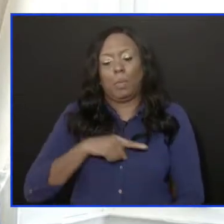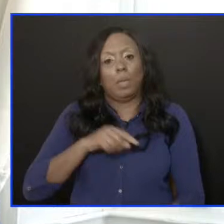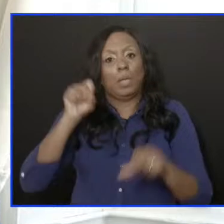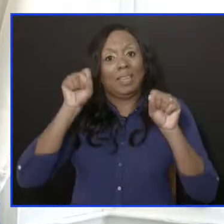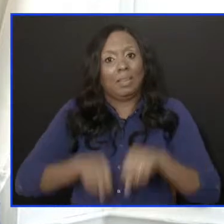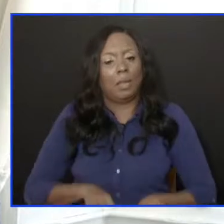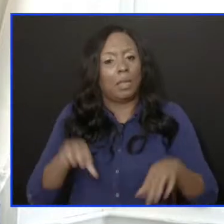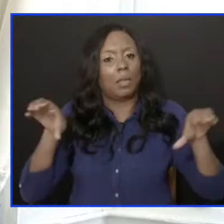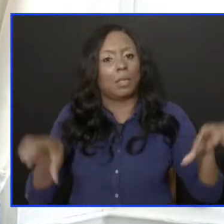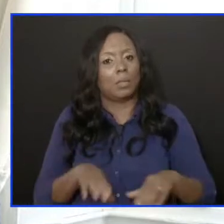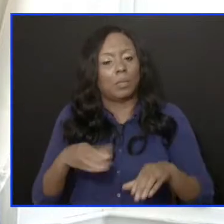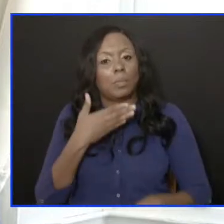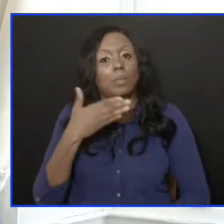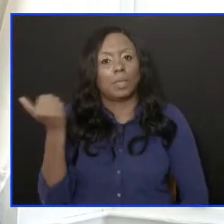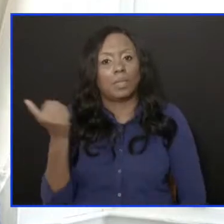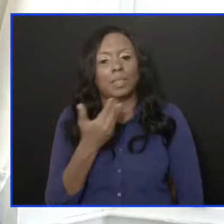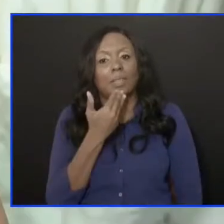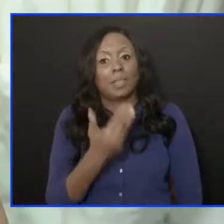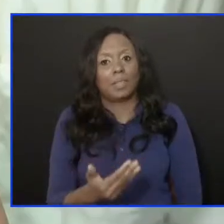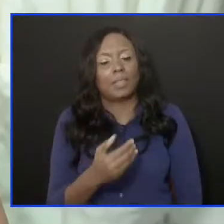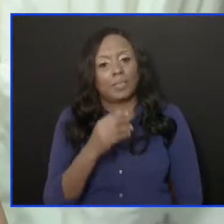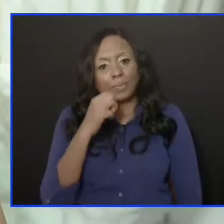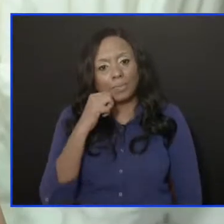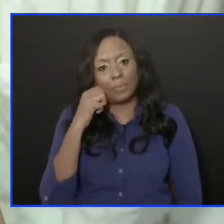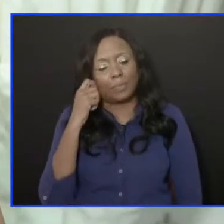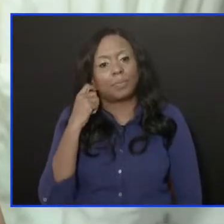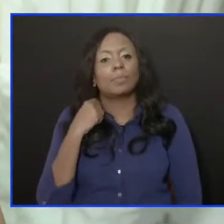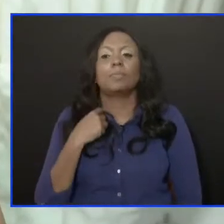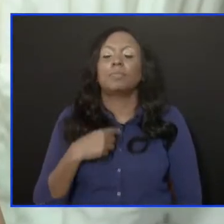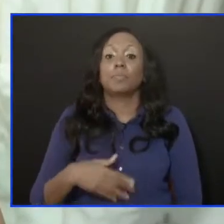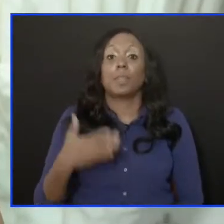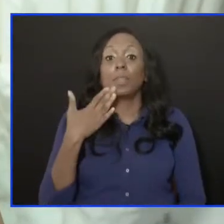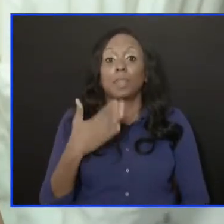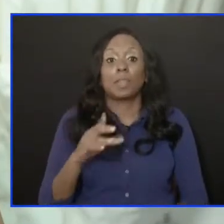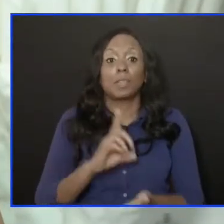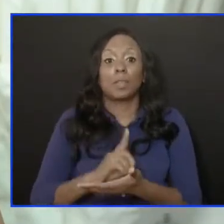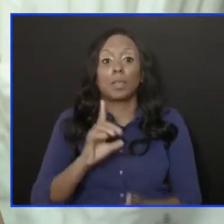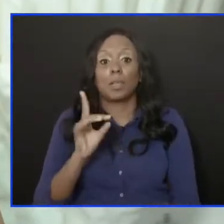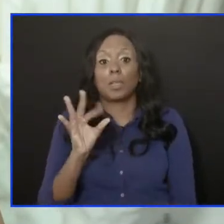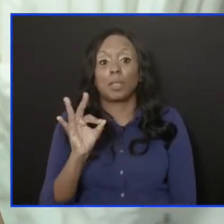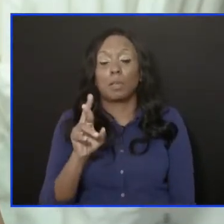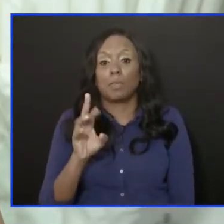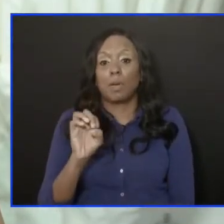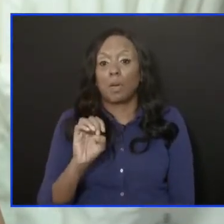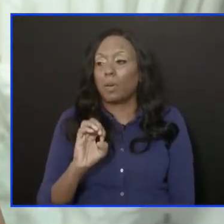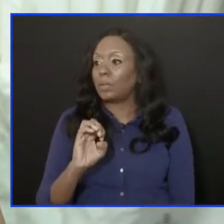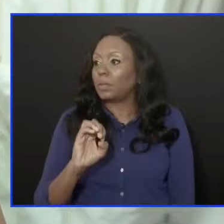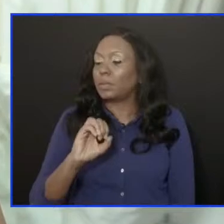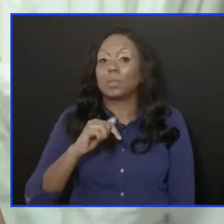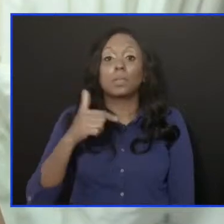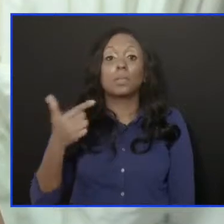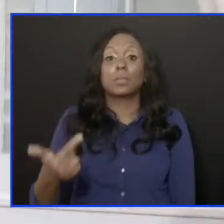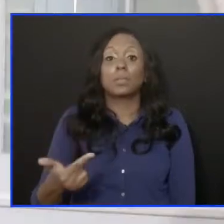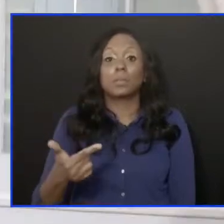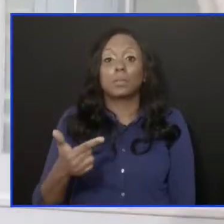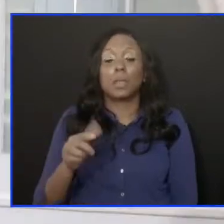better to help that population. Thank you. Thank you very much, Dr. Ford. And we go back to Minister Bostic at this time.